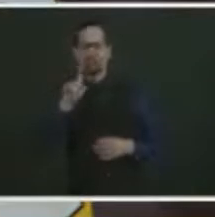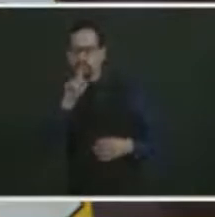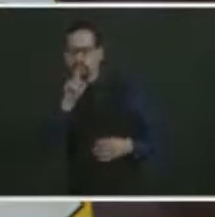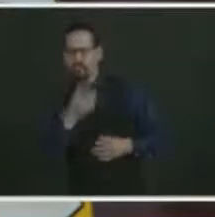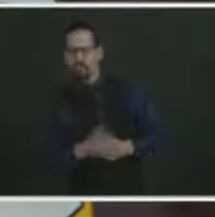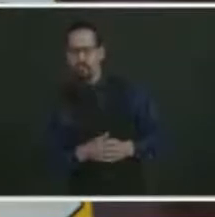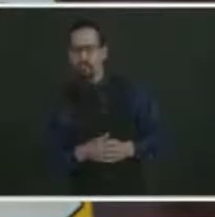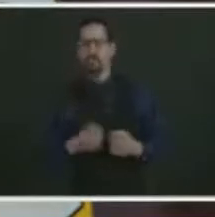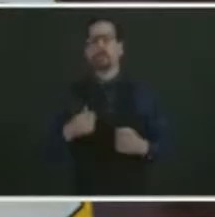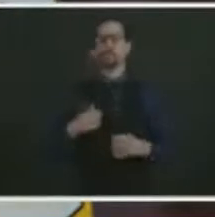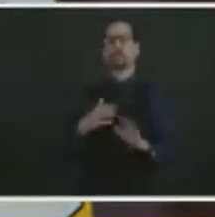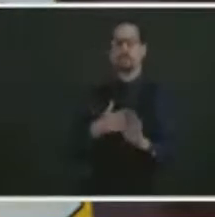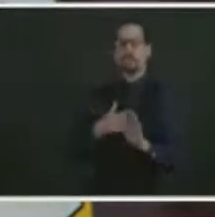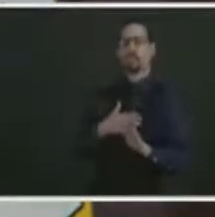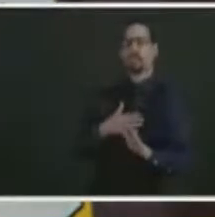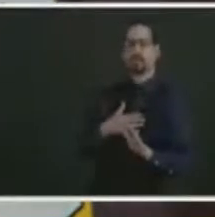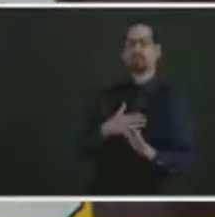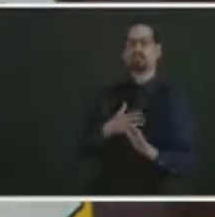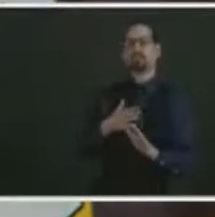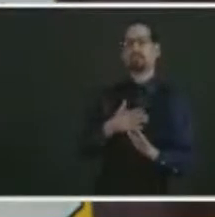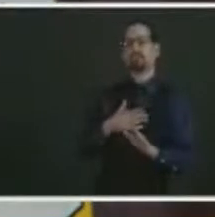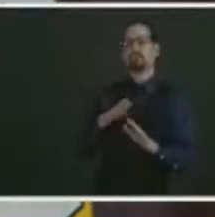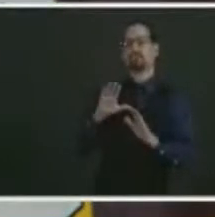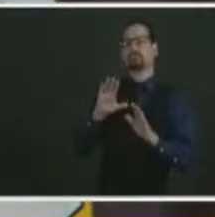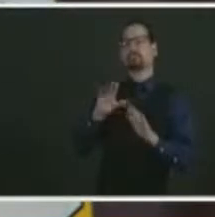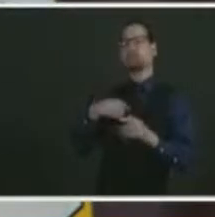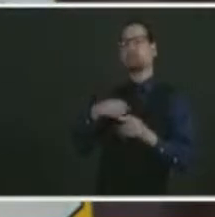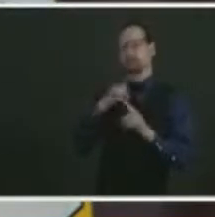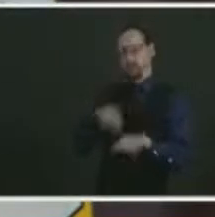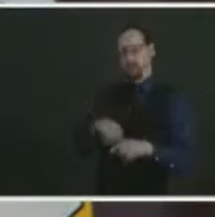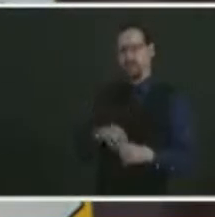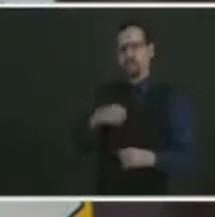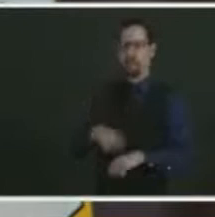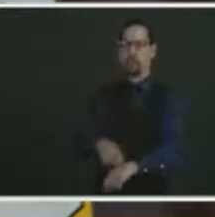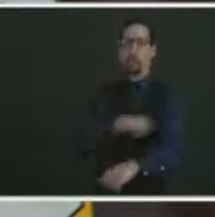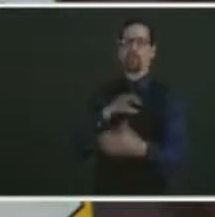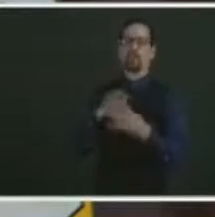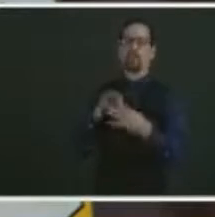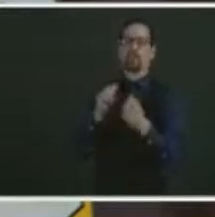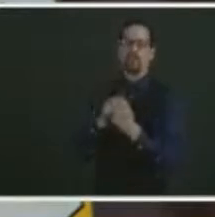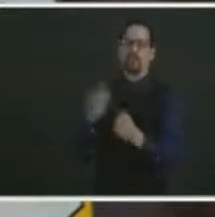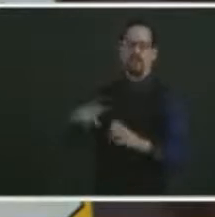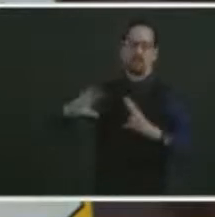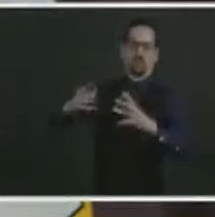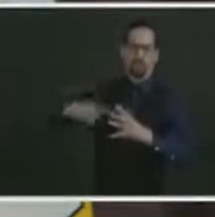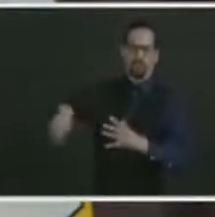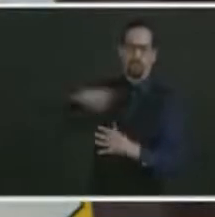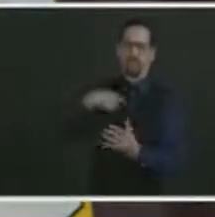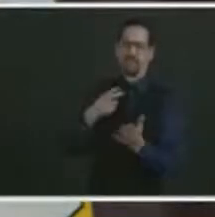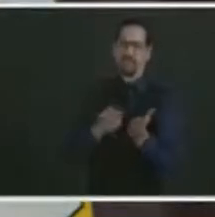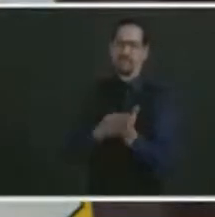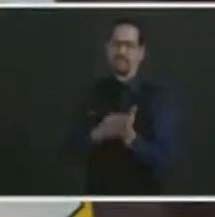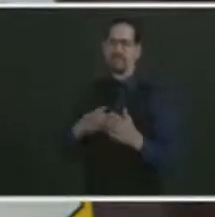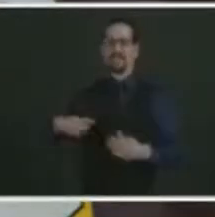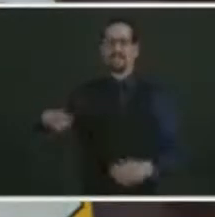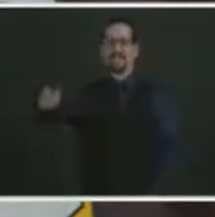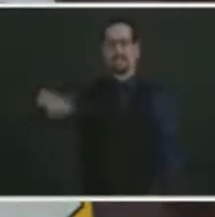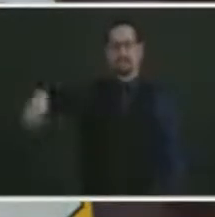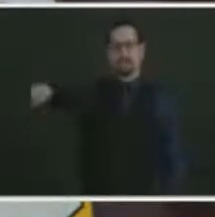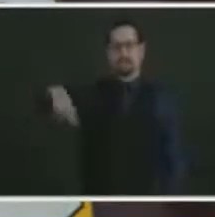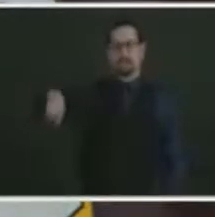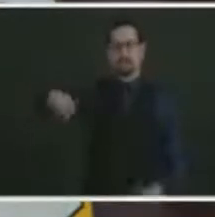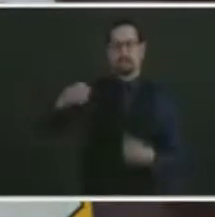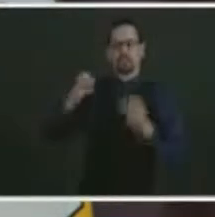have a lot of admiration for him and his work. To be honest, I'm spending a lot of time listening to people in the